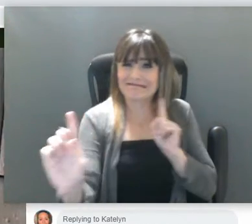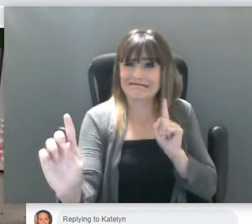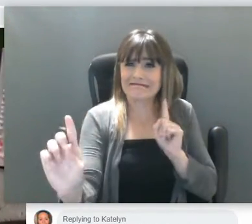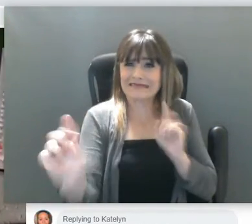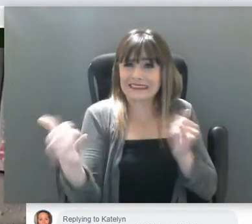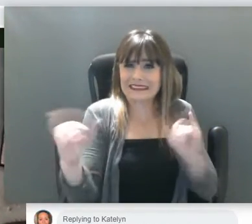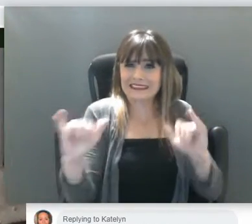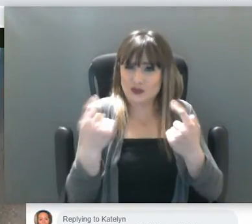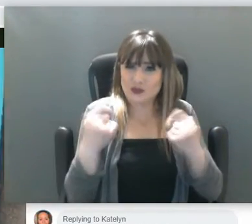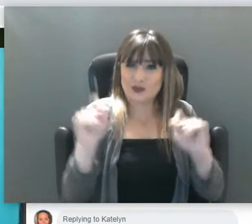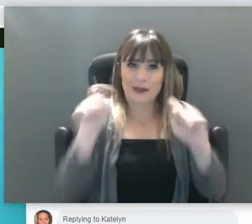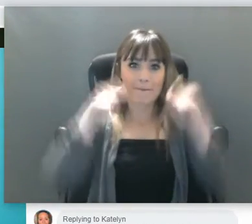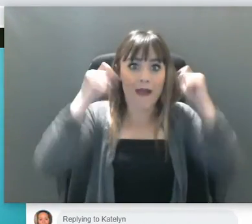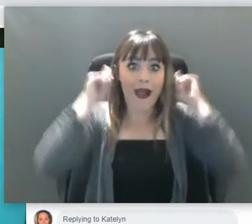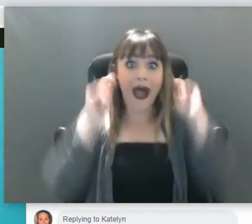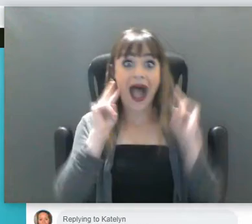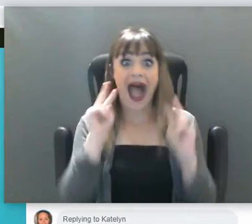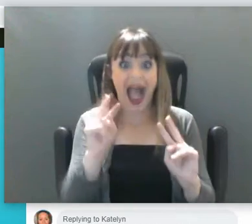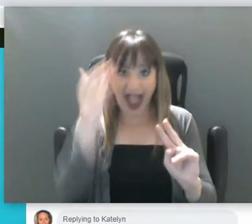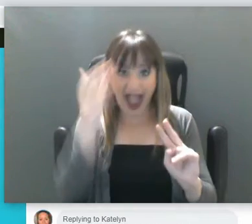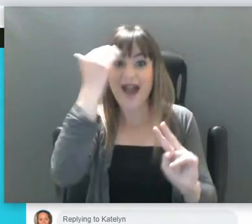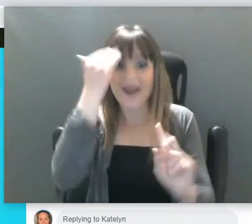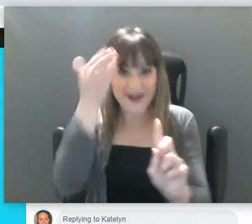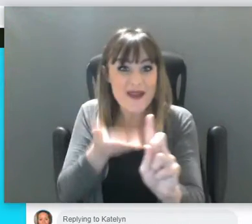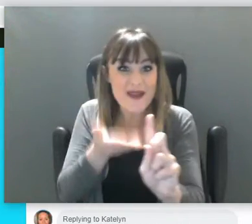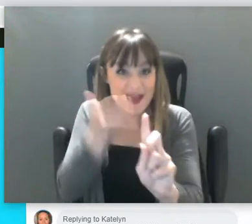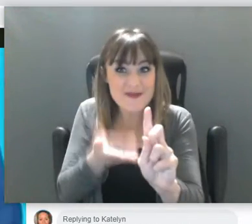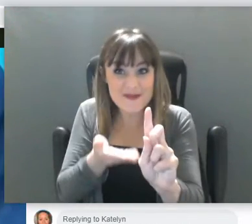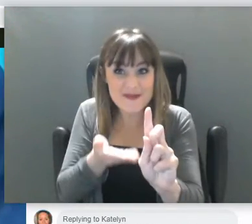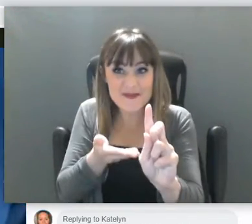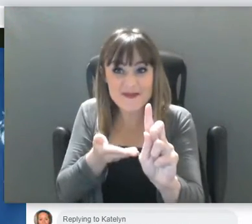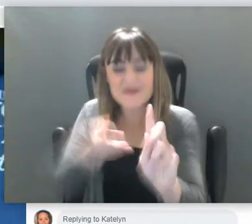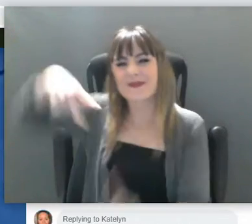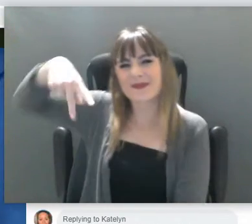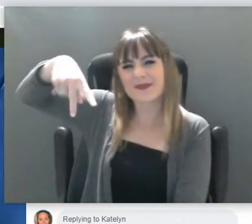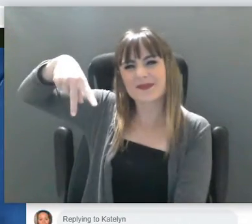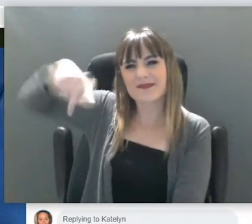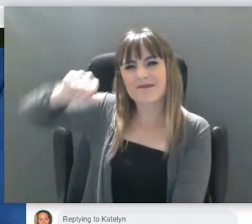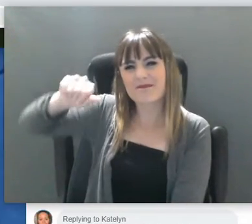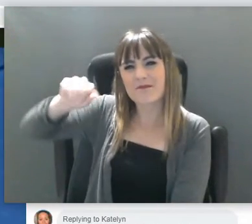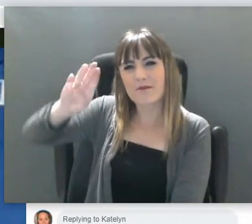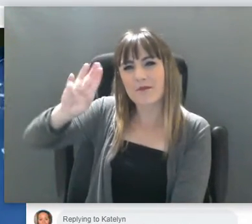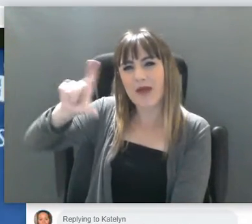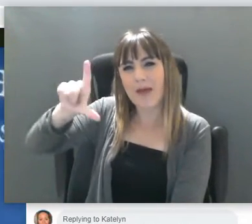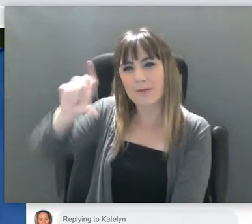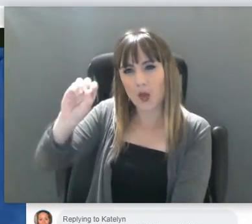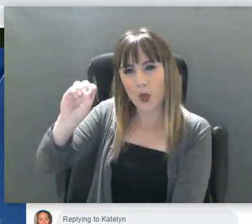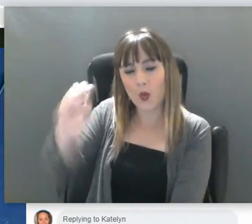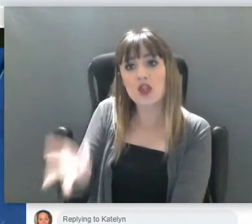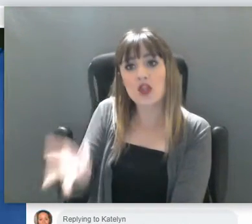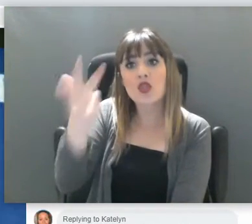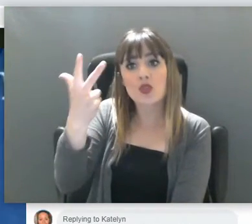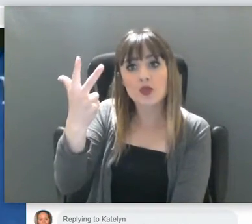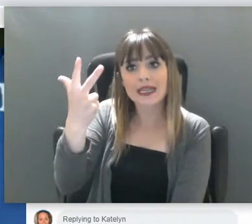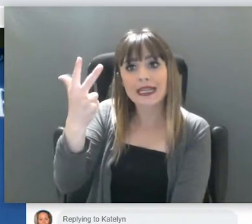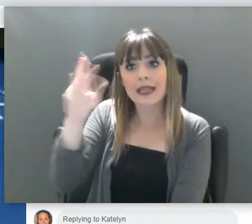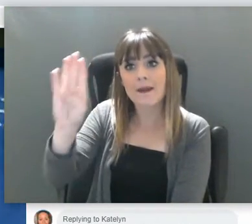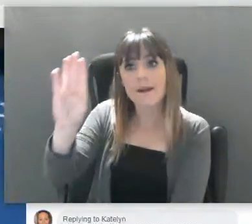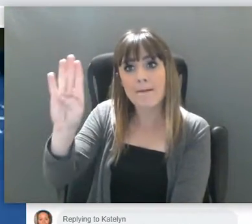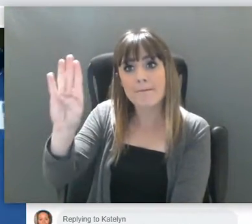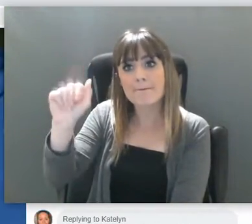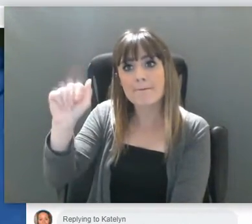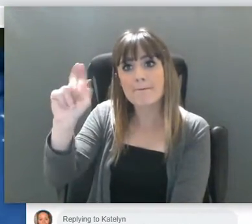our masks. Oh, we know this guy. So this is Pablo. He's our three-banded armadillo. Now, I don't think